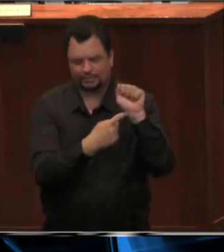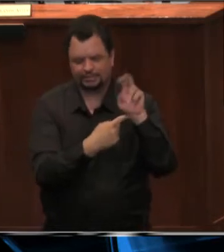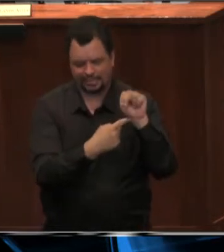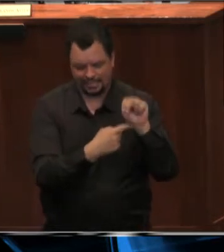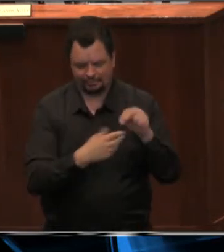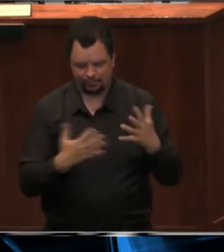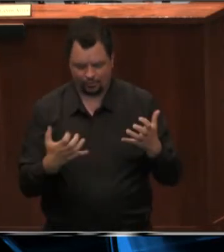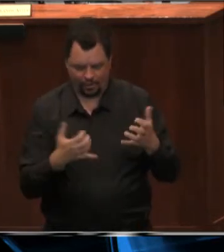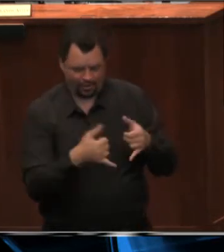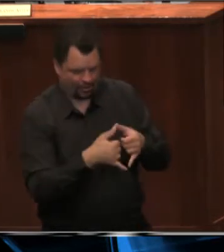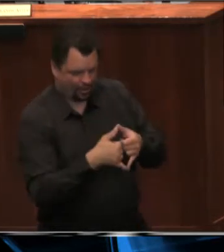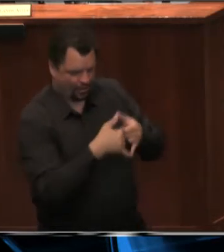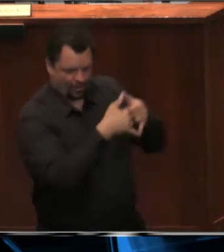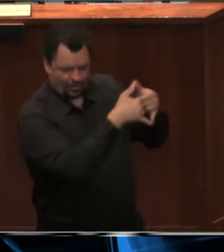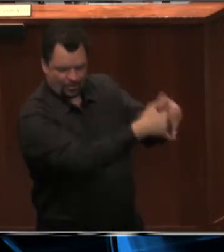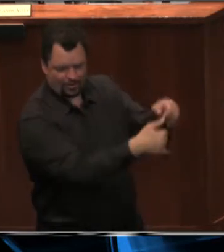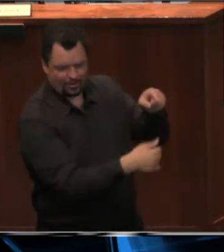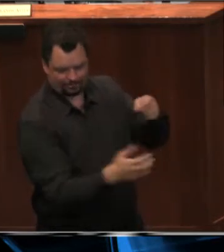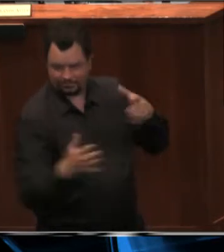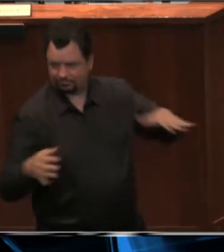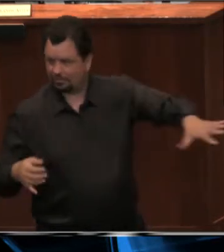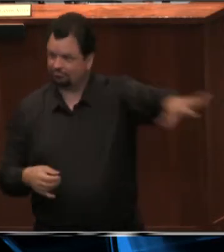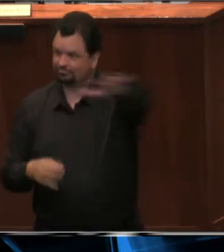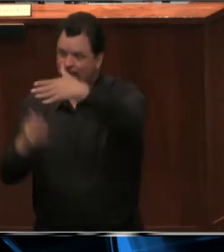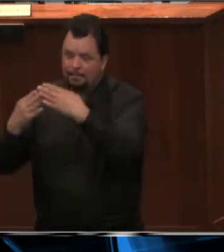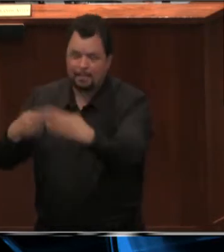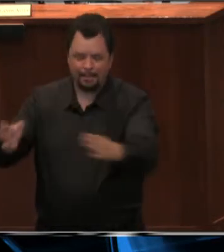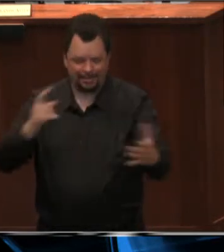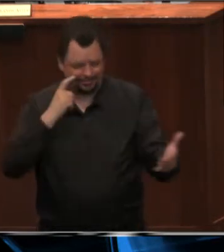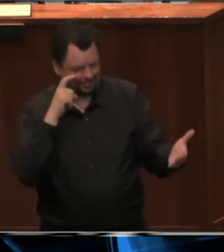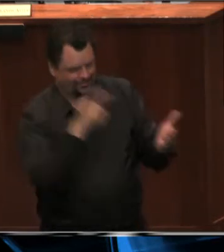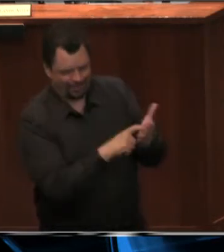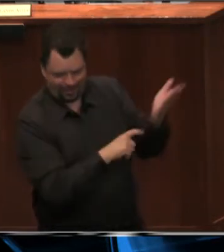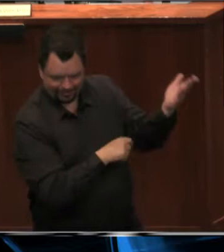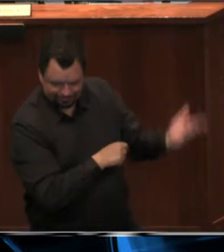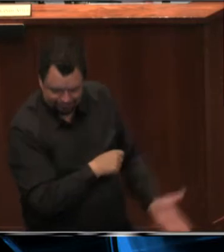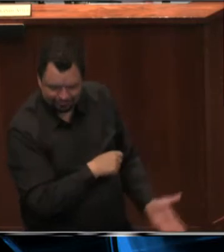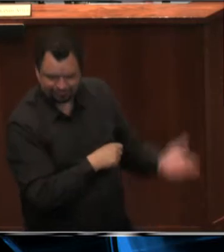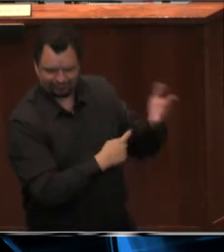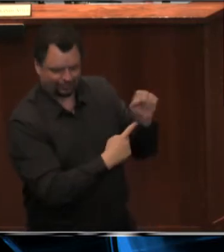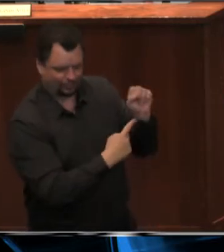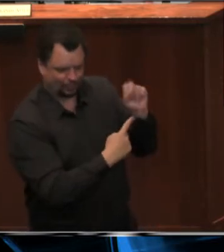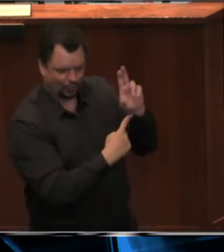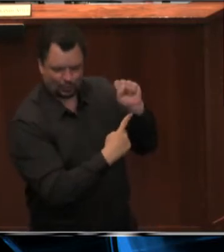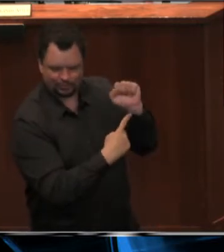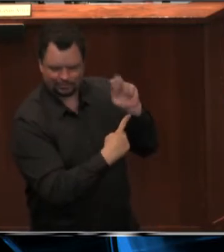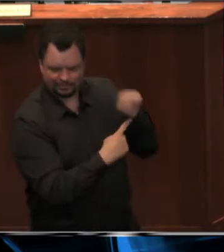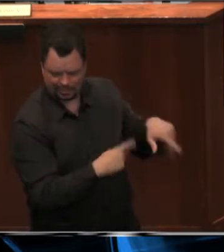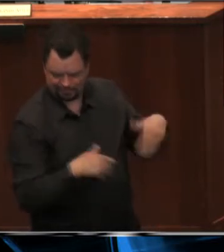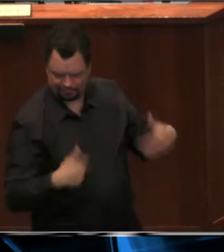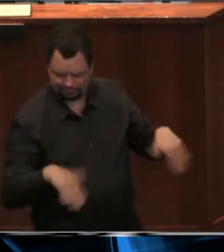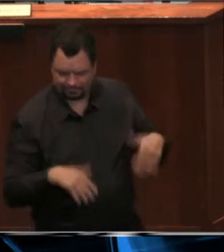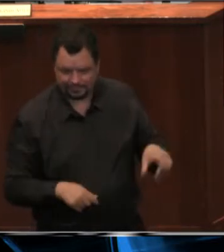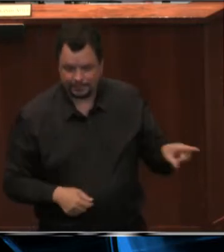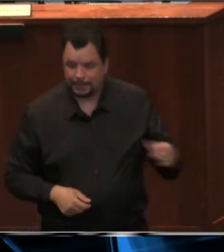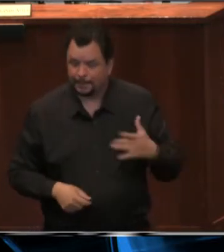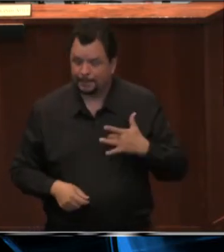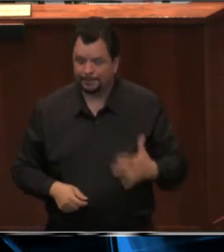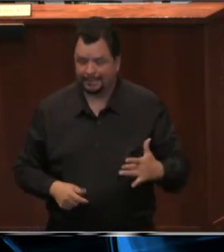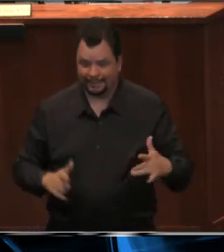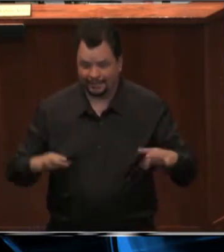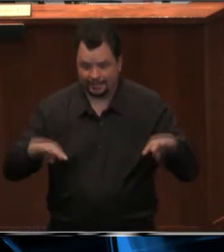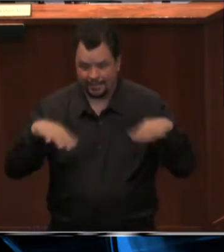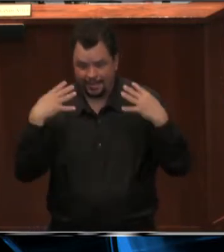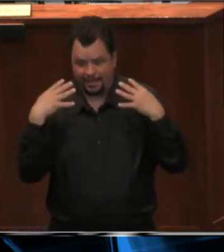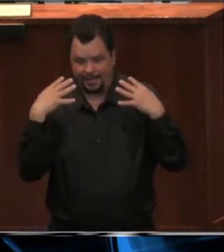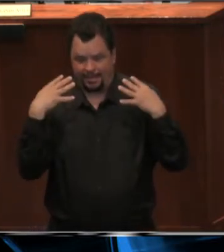And she's not one to let the public recognition come her way or to tell you that. So I'm bringing it up for her.